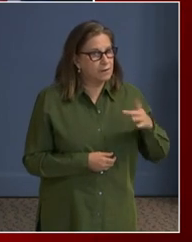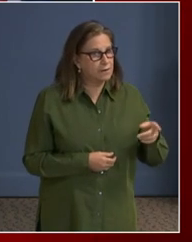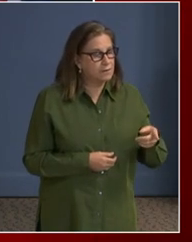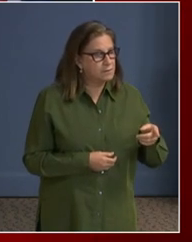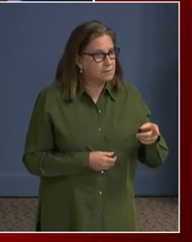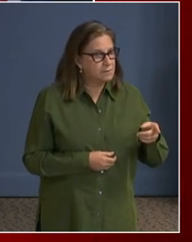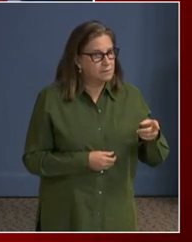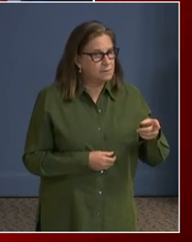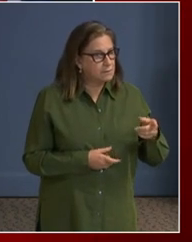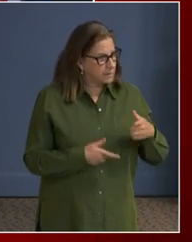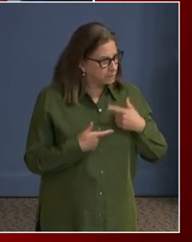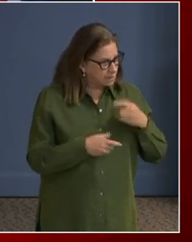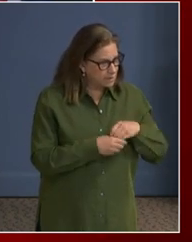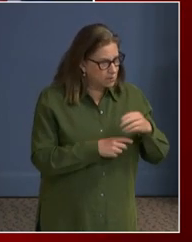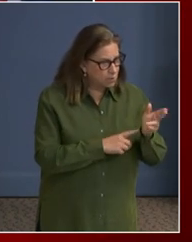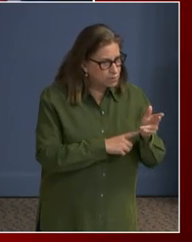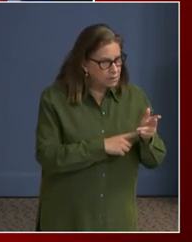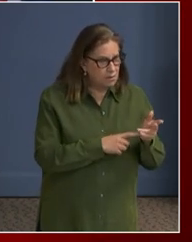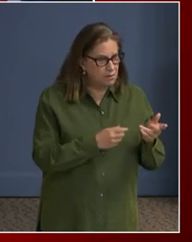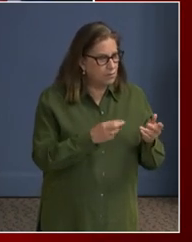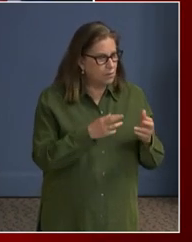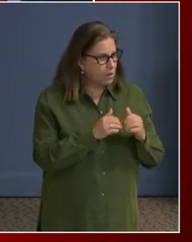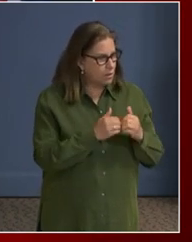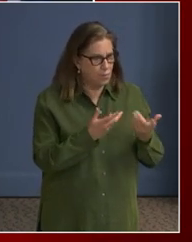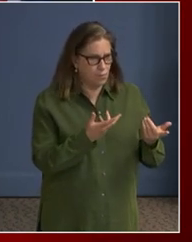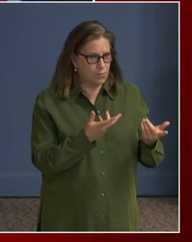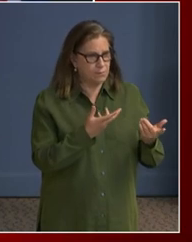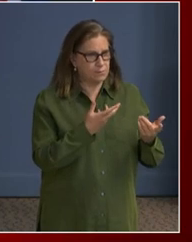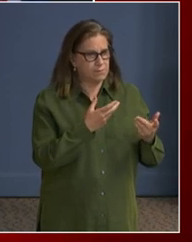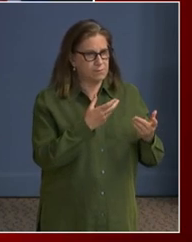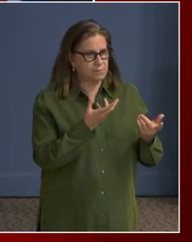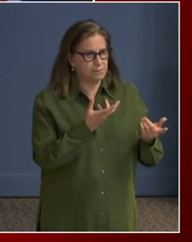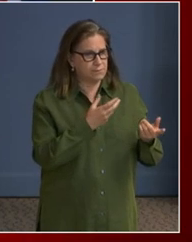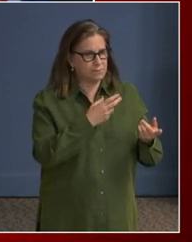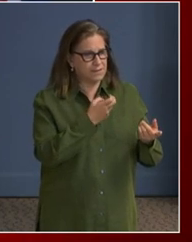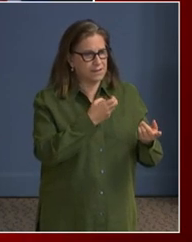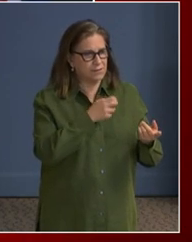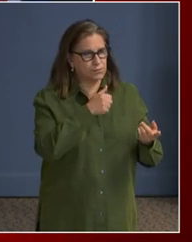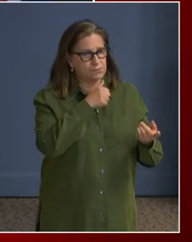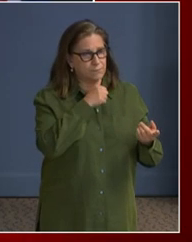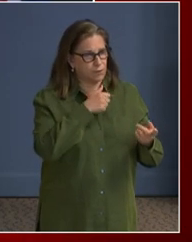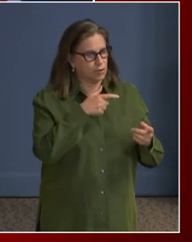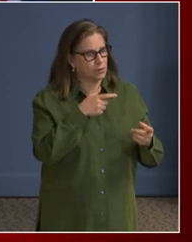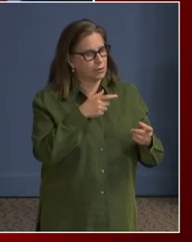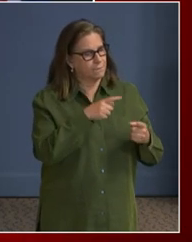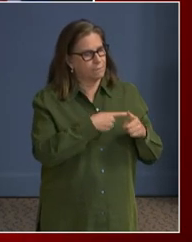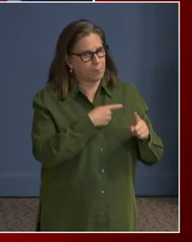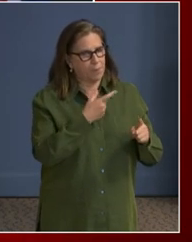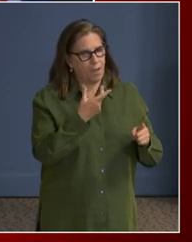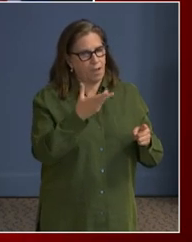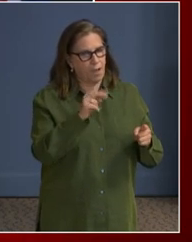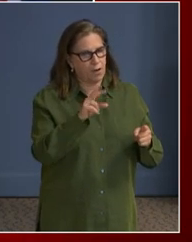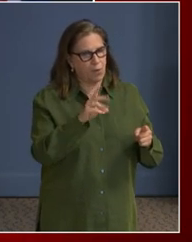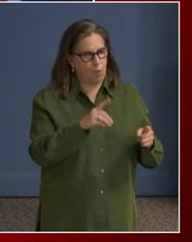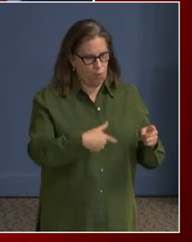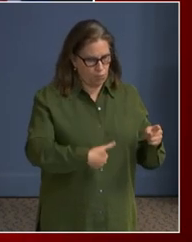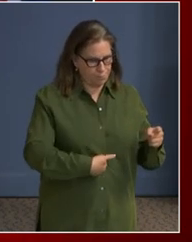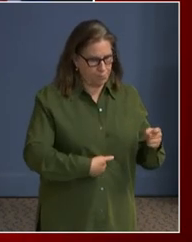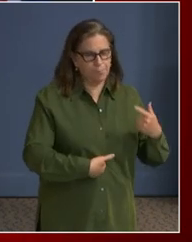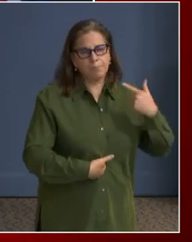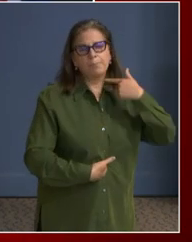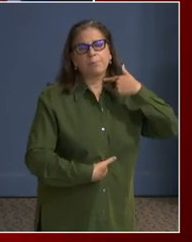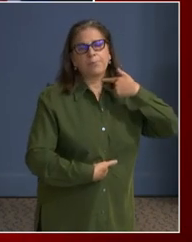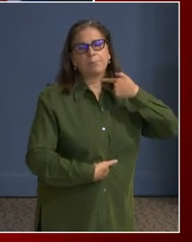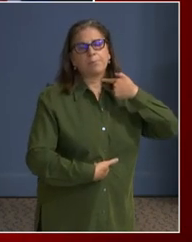room. There was no forced entry in that case, and he was suffering from a gunshot wound to the neck. He was later